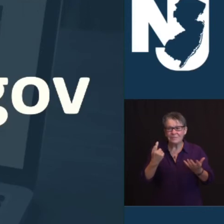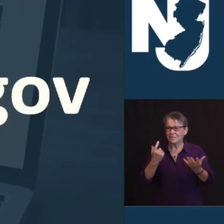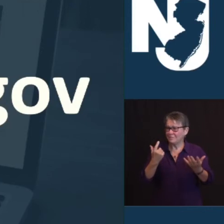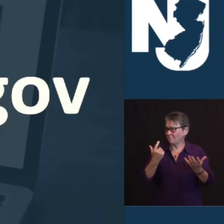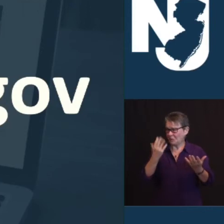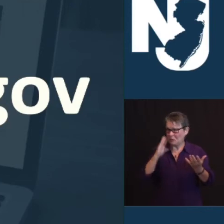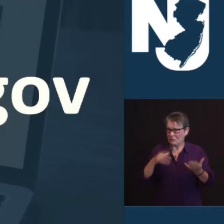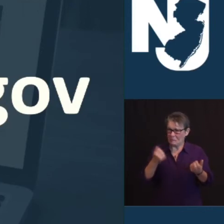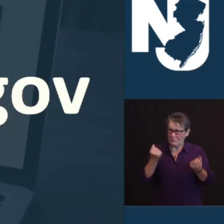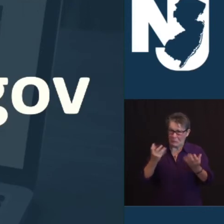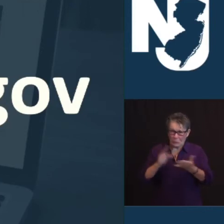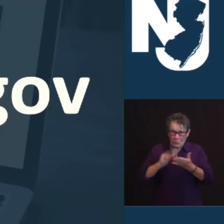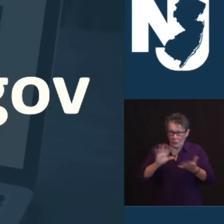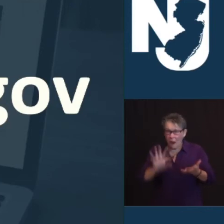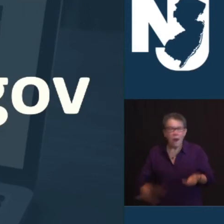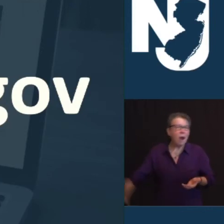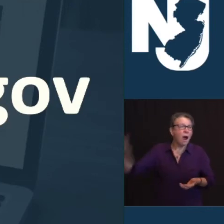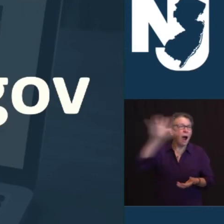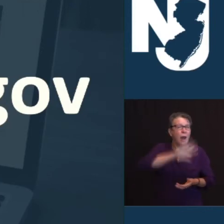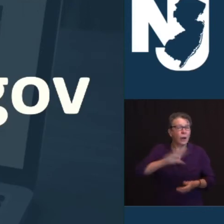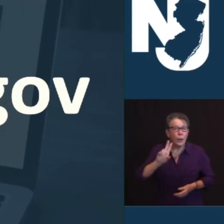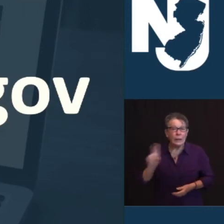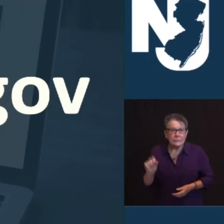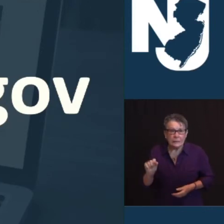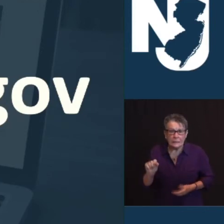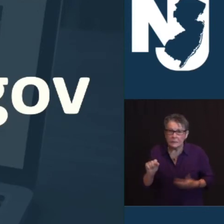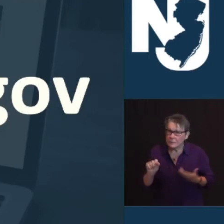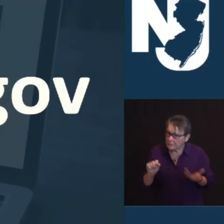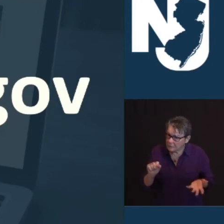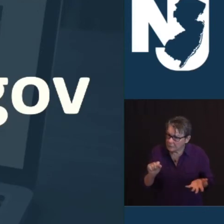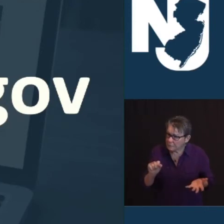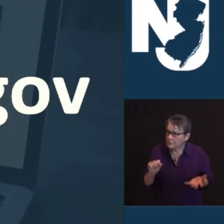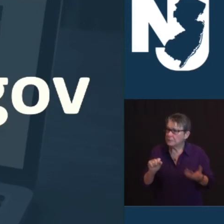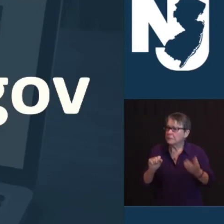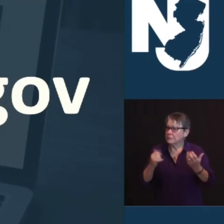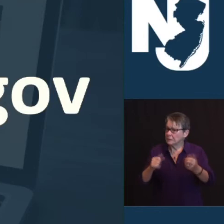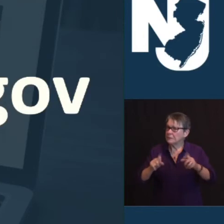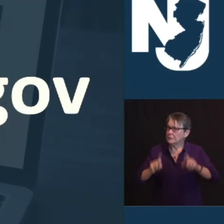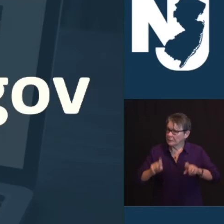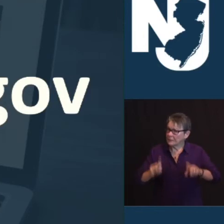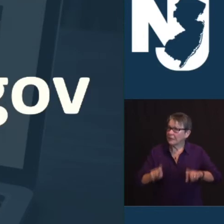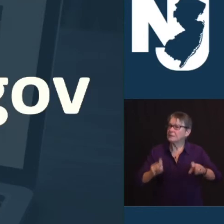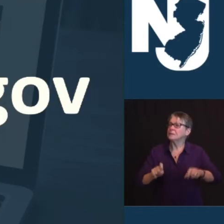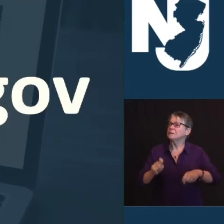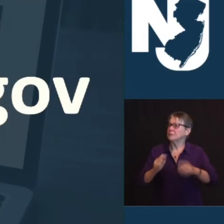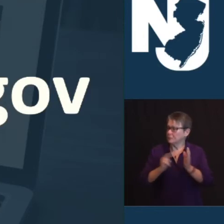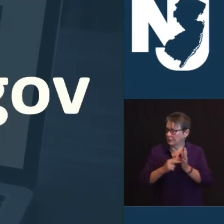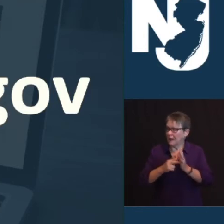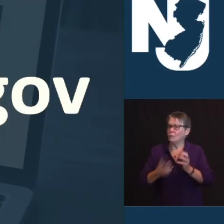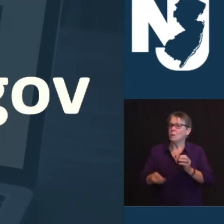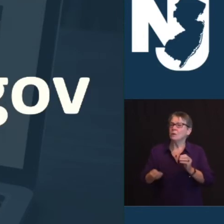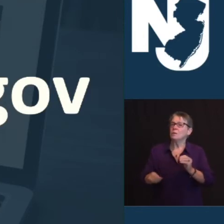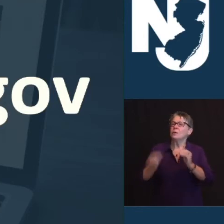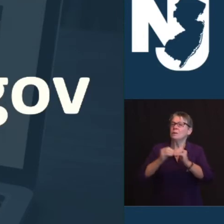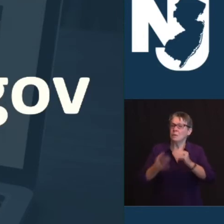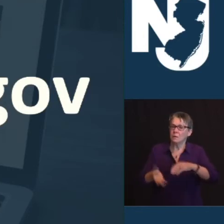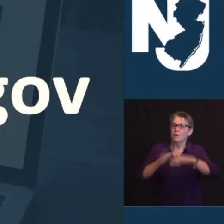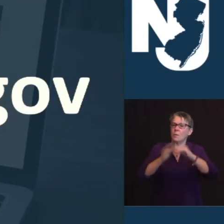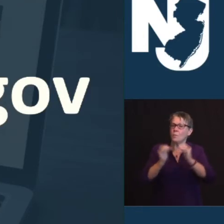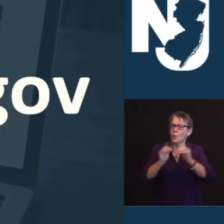in these states, so ramping up testing for students prior to their departures home is a critical step for reducing the risk of